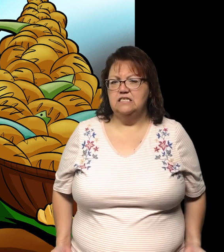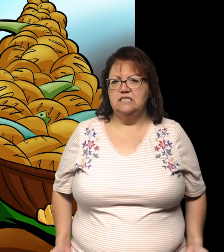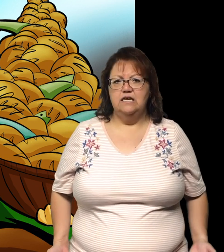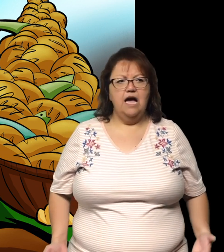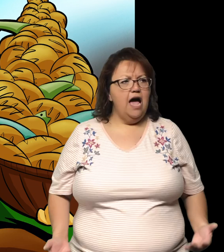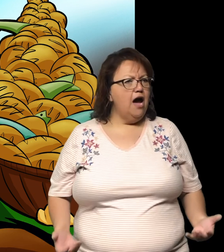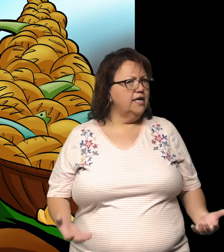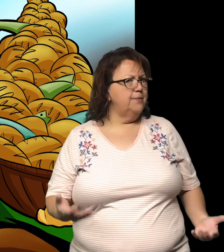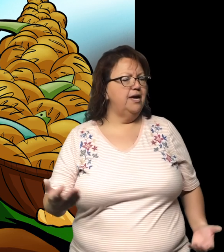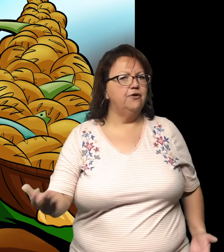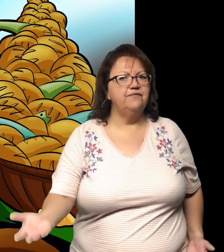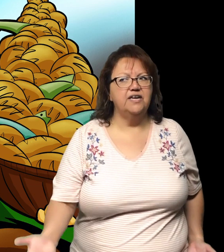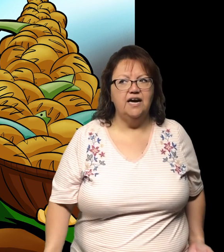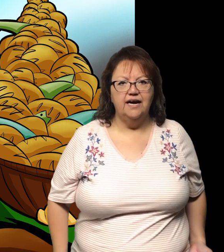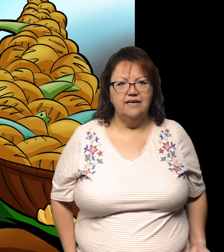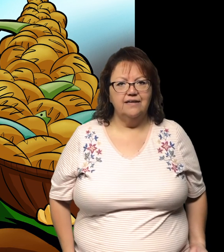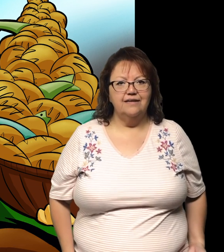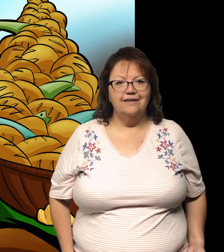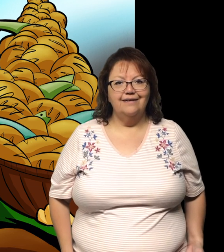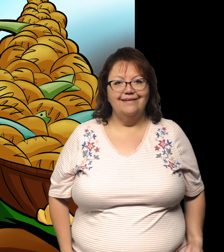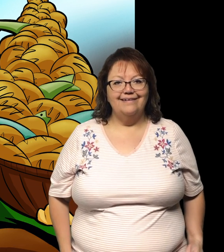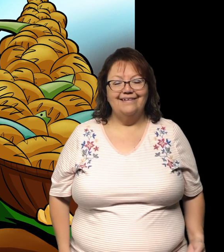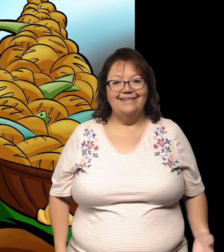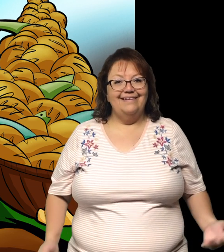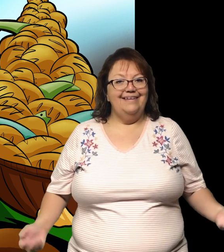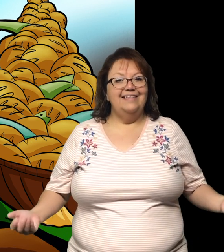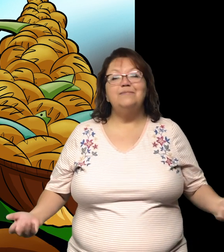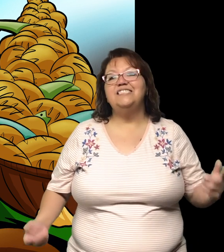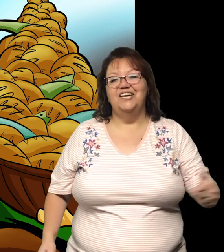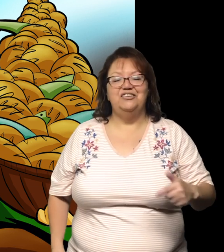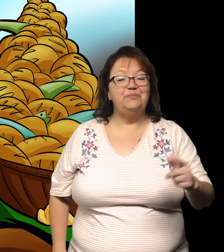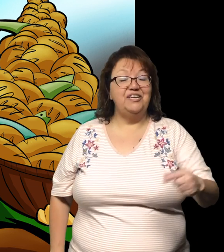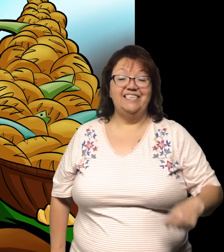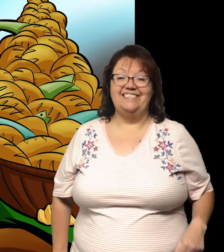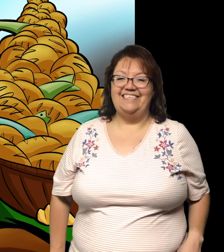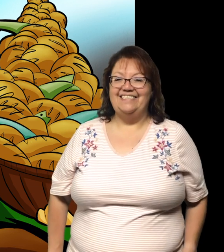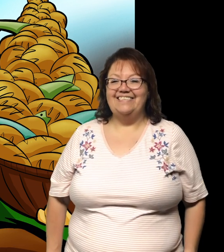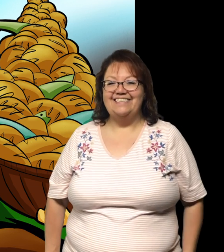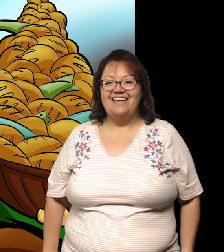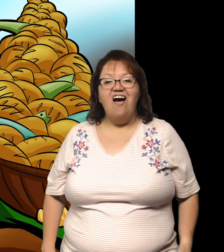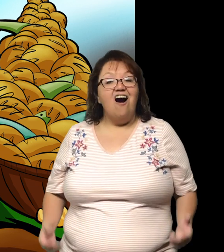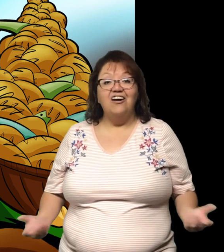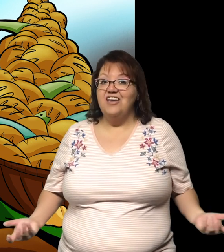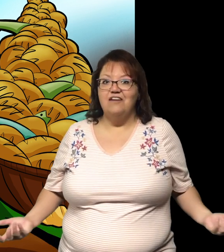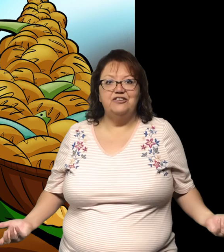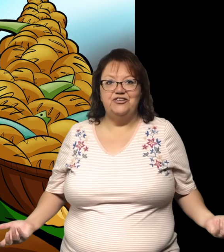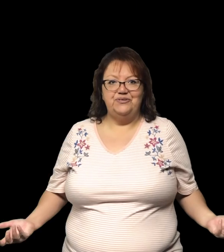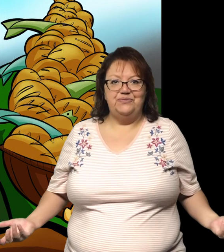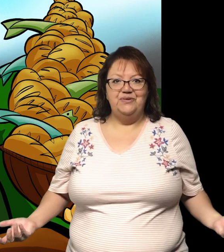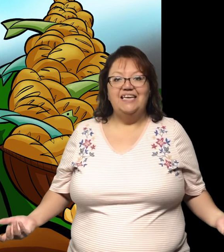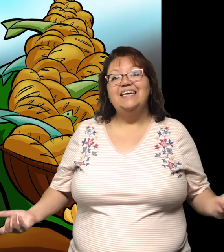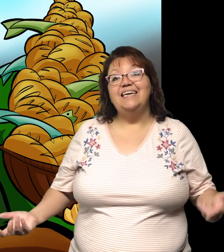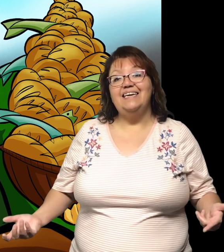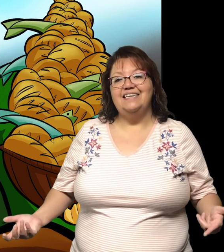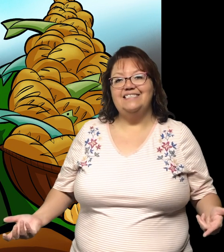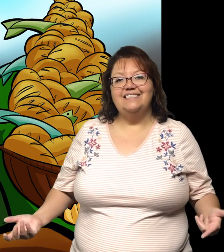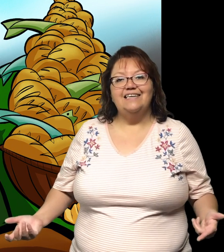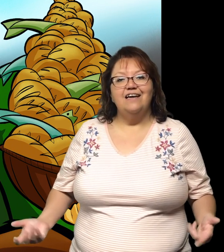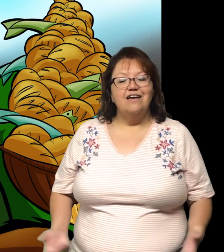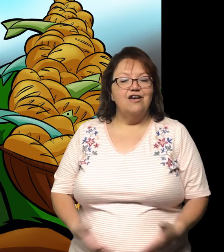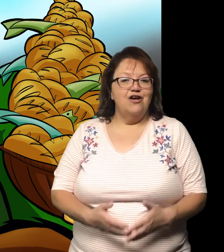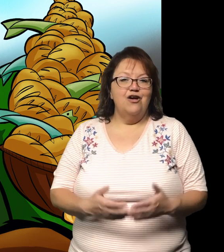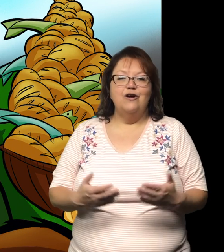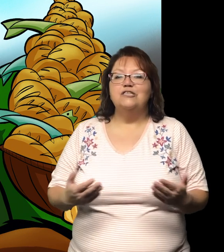Jesus? How can I be hungry for God? Let me tell you, it's pretty easy. All you have to do